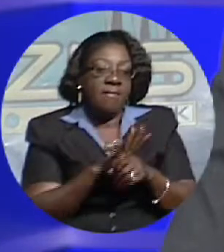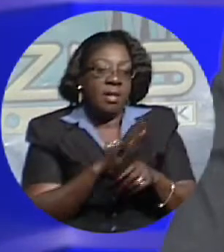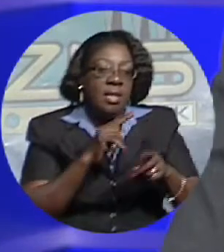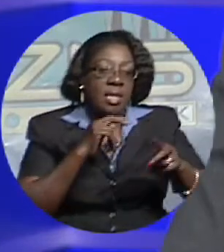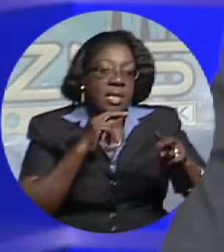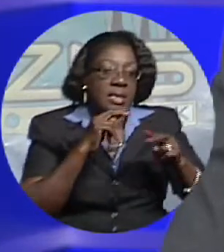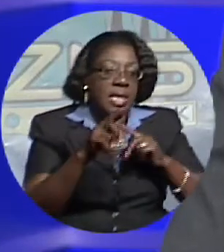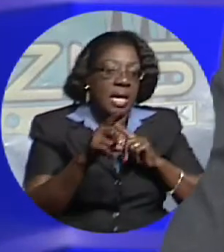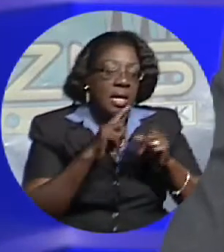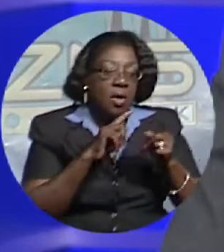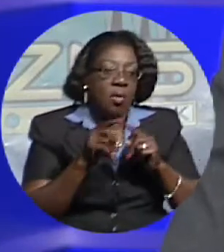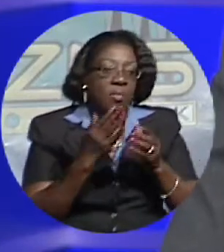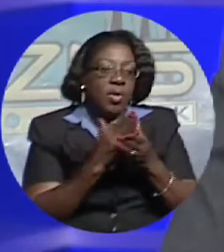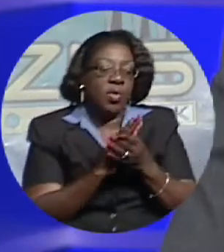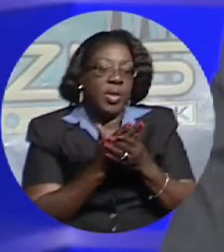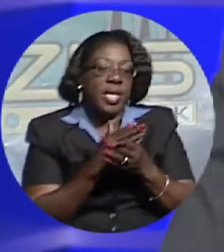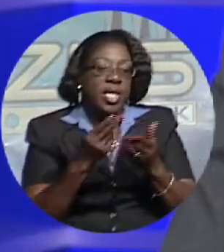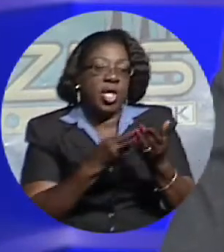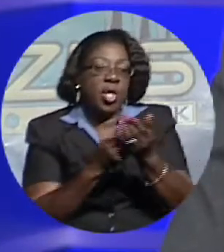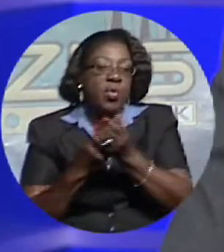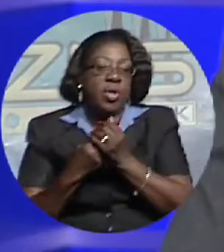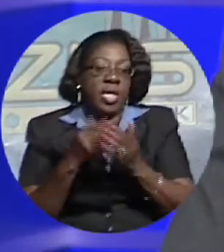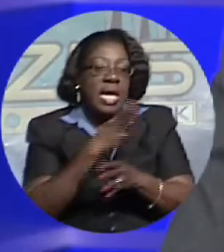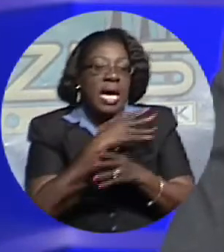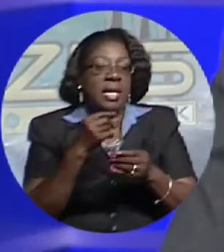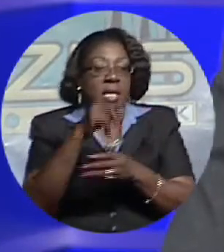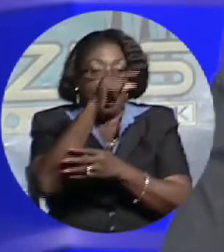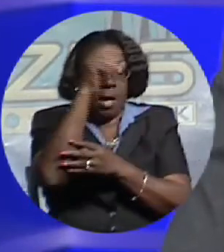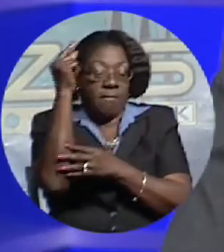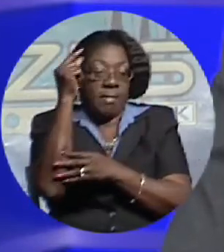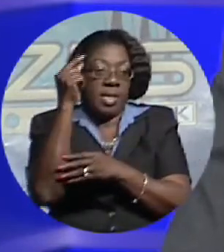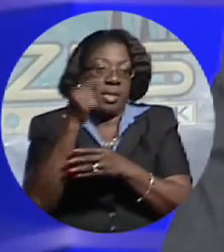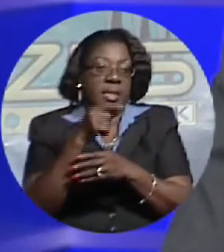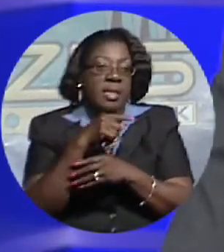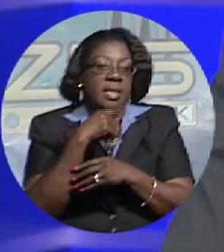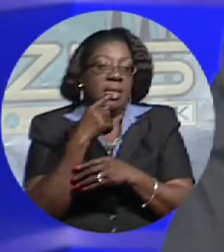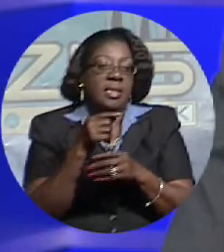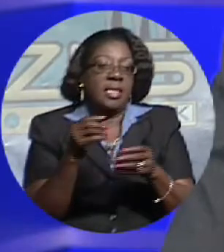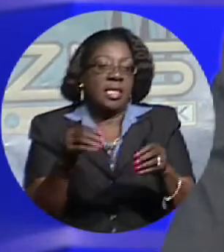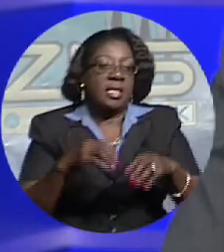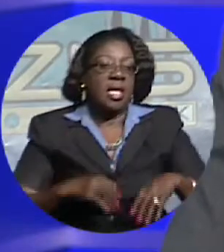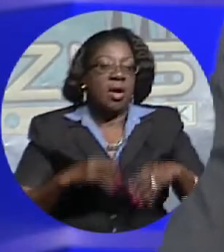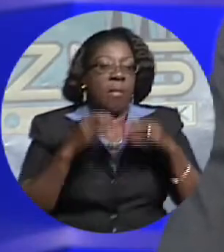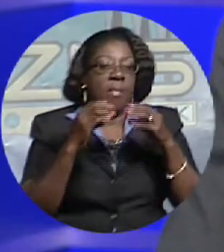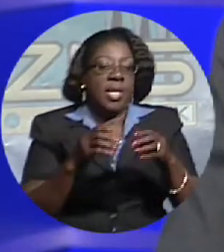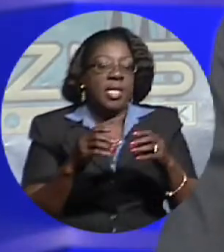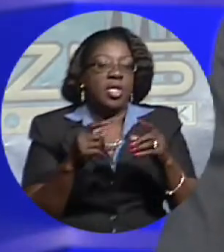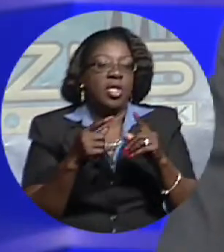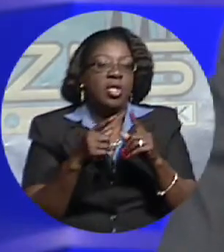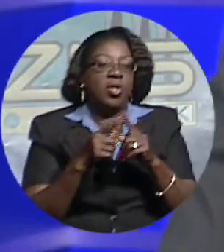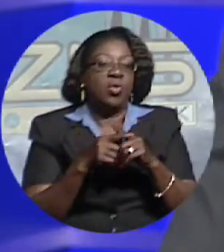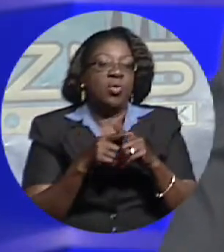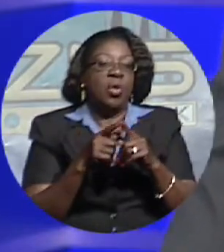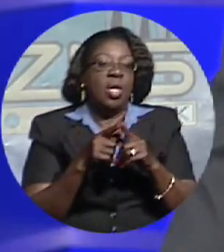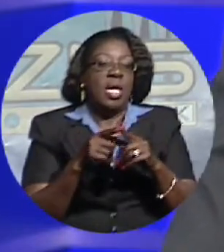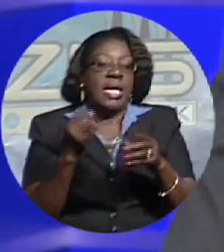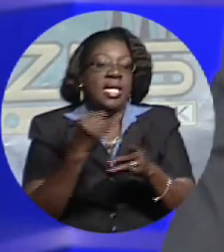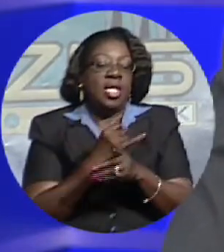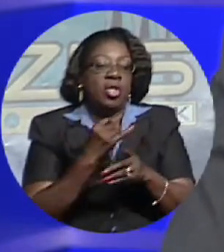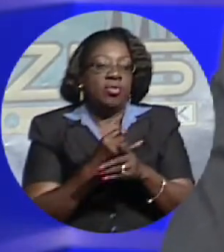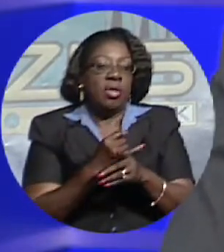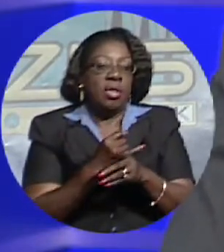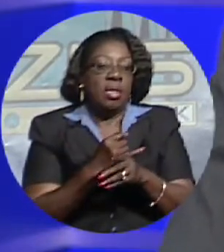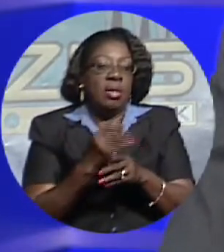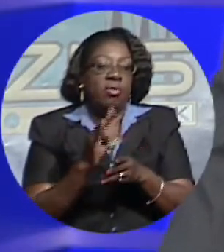trade union movement. Labor officials will continue with its genuine mandate and commitment to the tripartite system of industrial relations in the